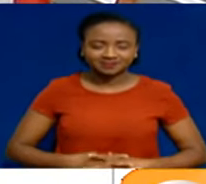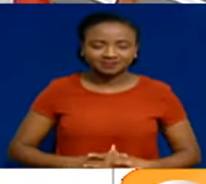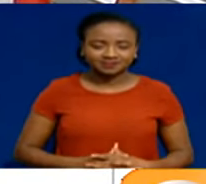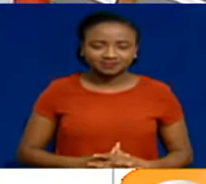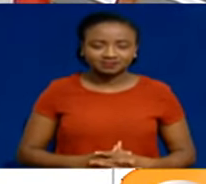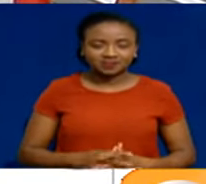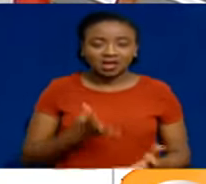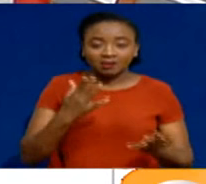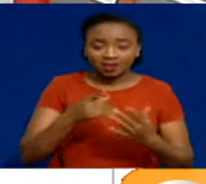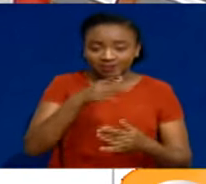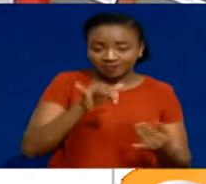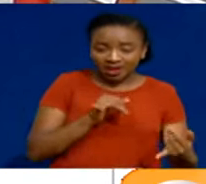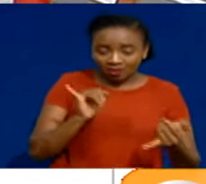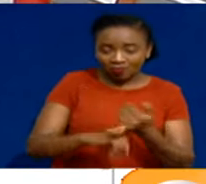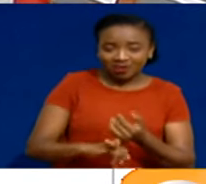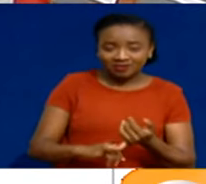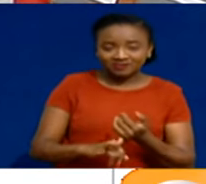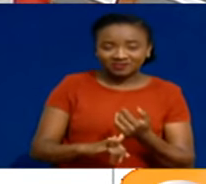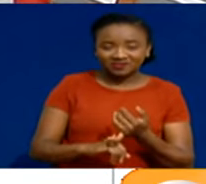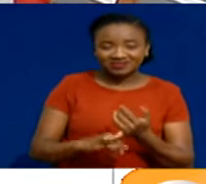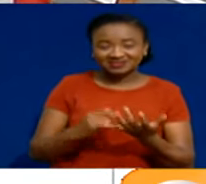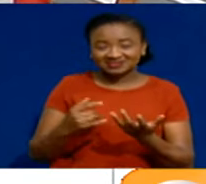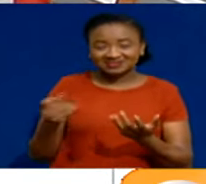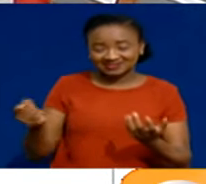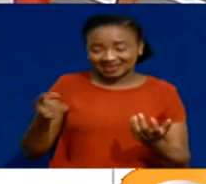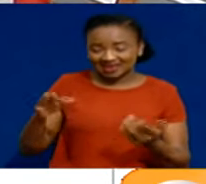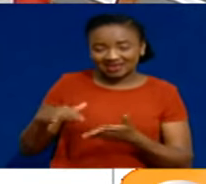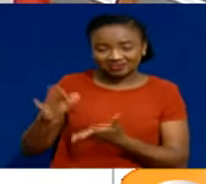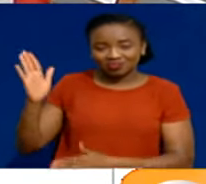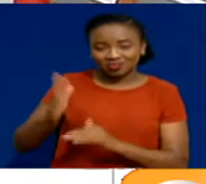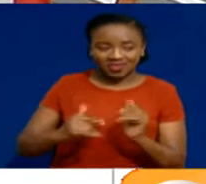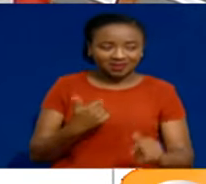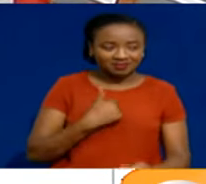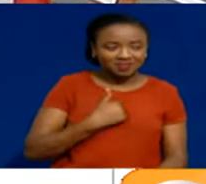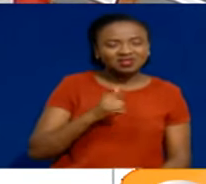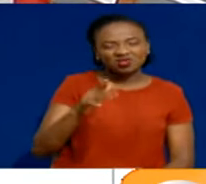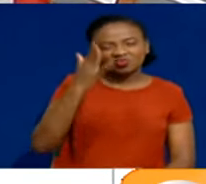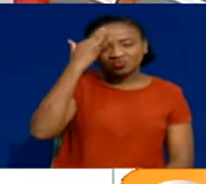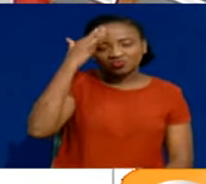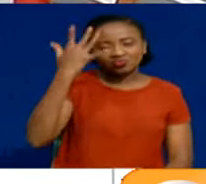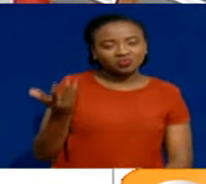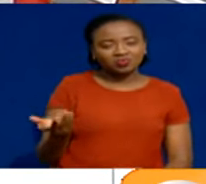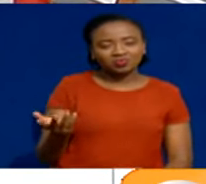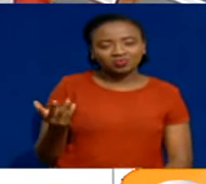Even if mama thinks more than what you do. You know very well.